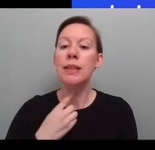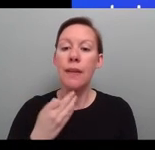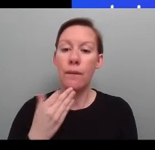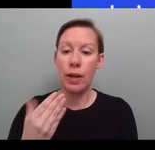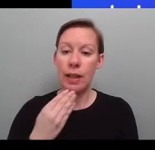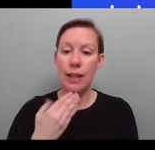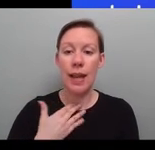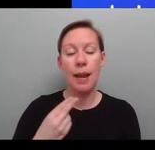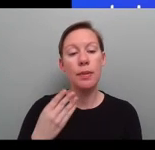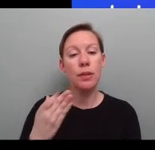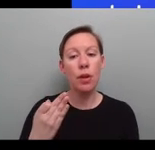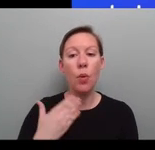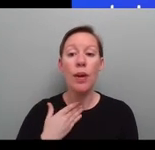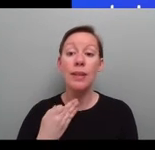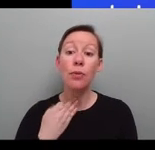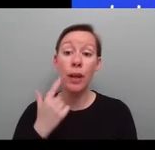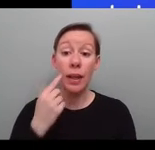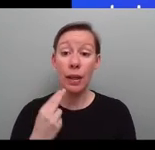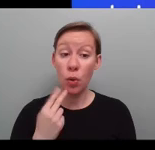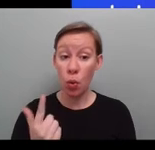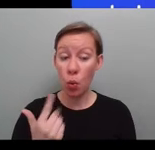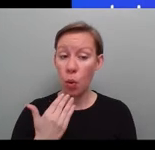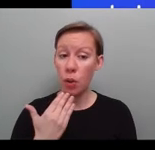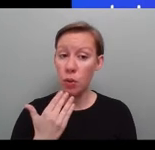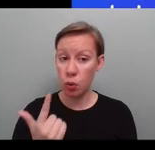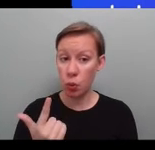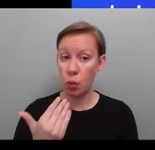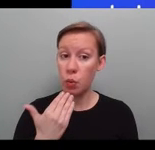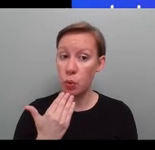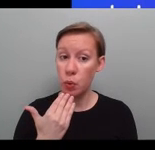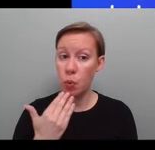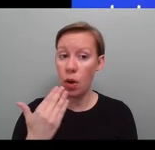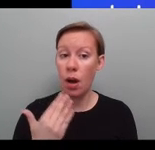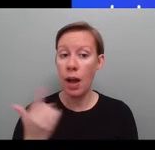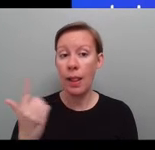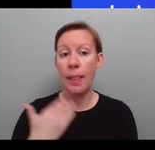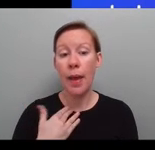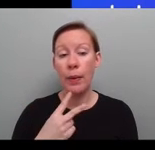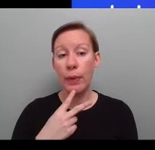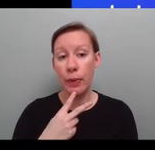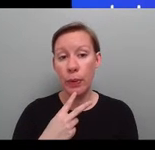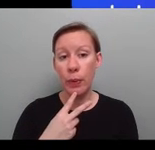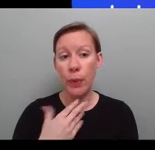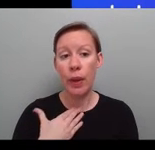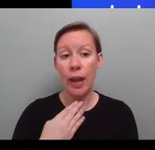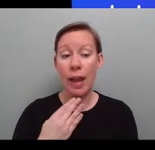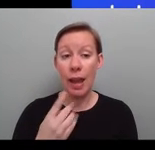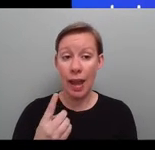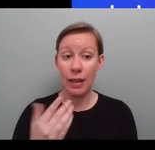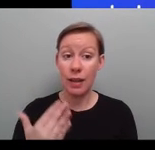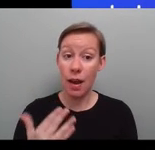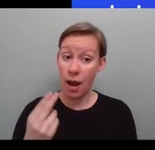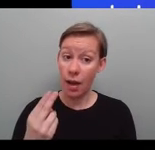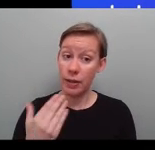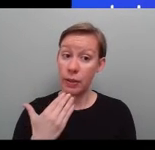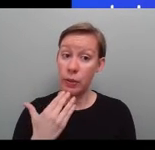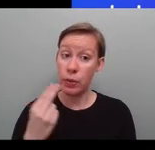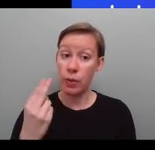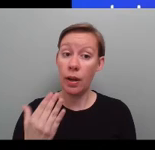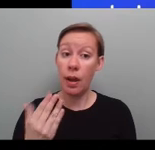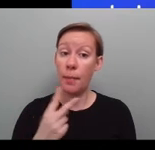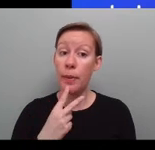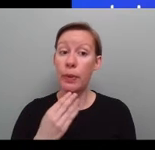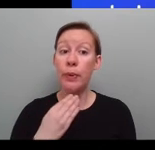for it. So this is a really cool collaboration tool that's going to allow you as students as well as us as teachers